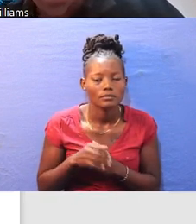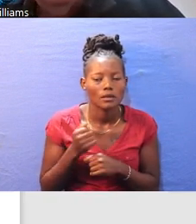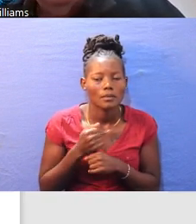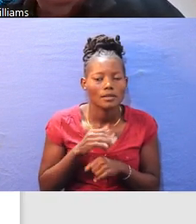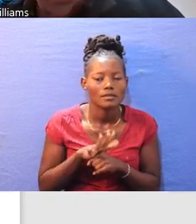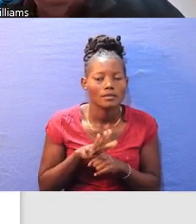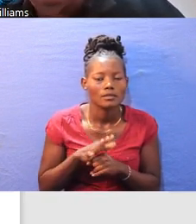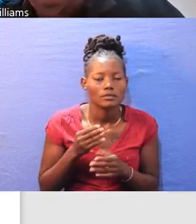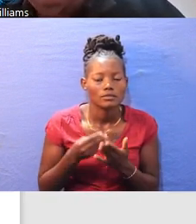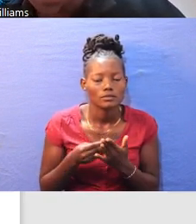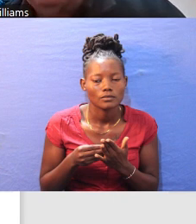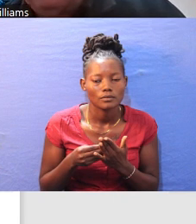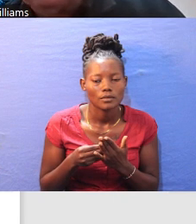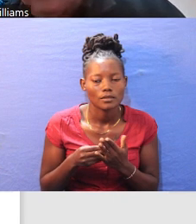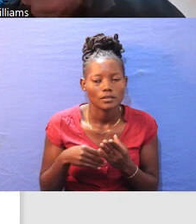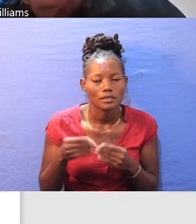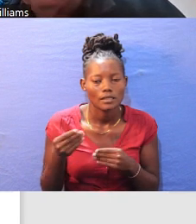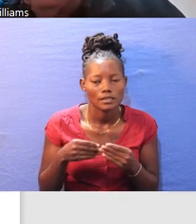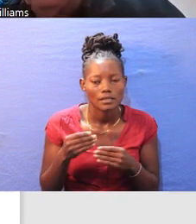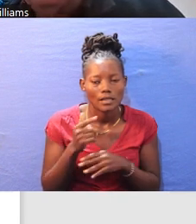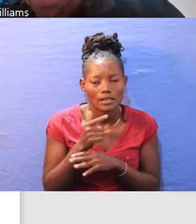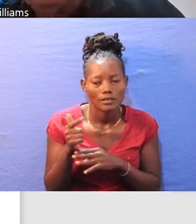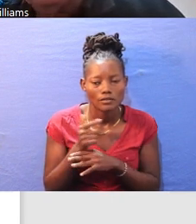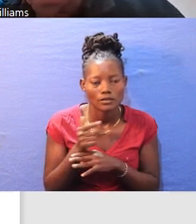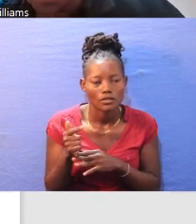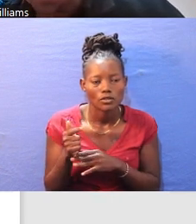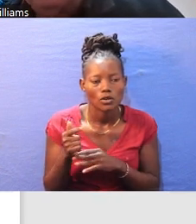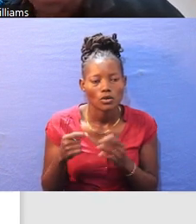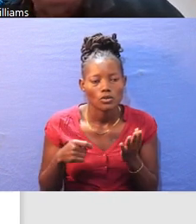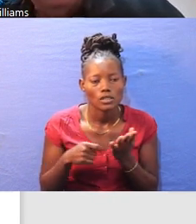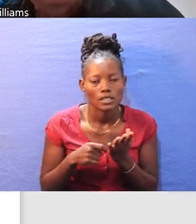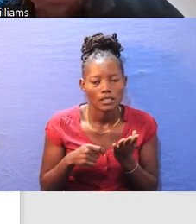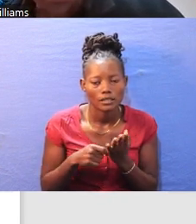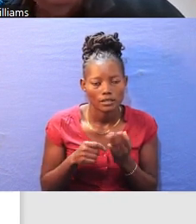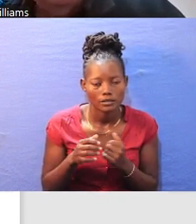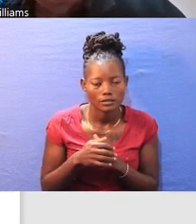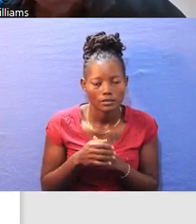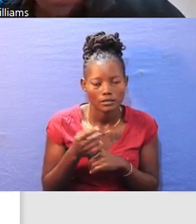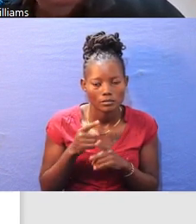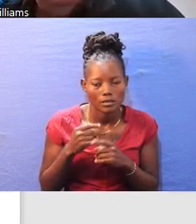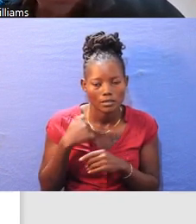Seagrave, made a lot of money, Kyle, on selling videotapes on technique.